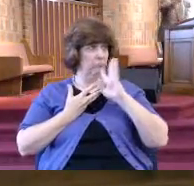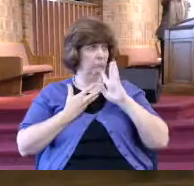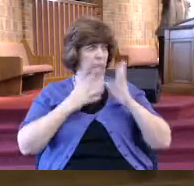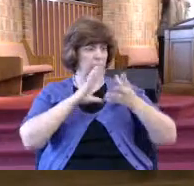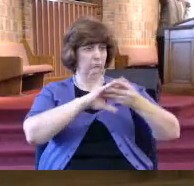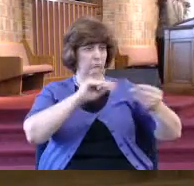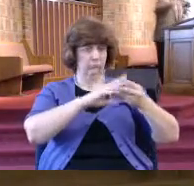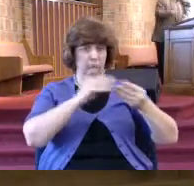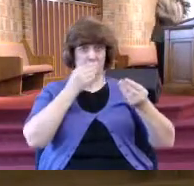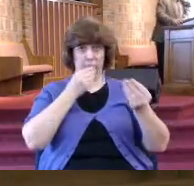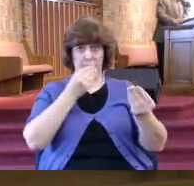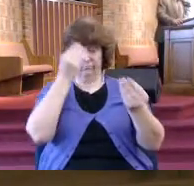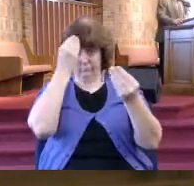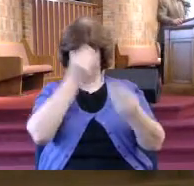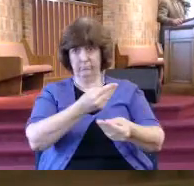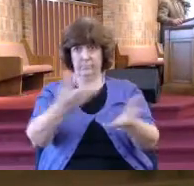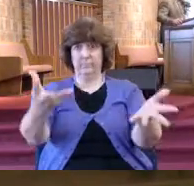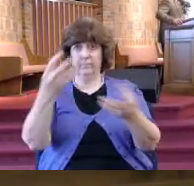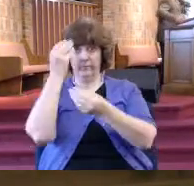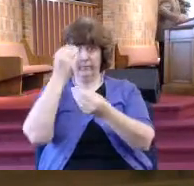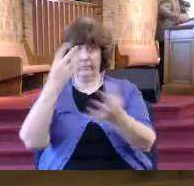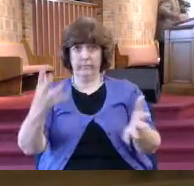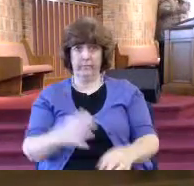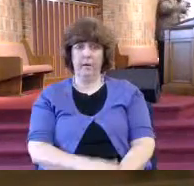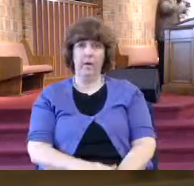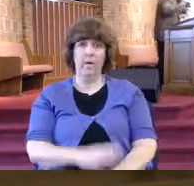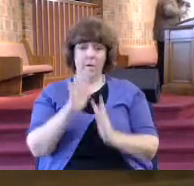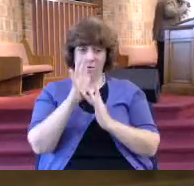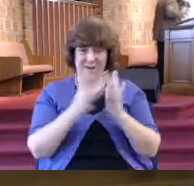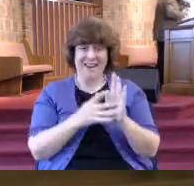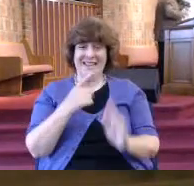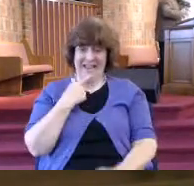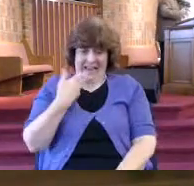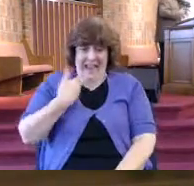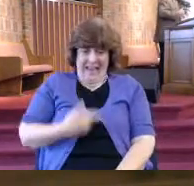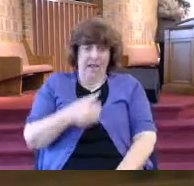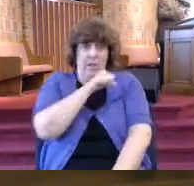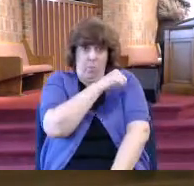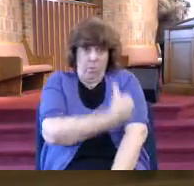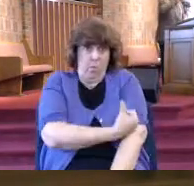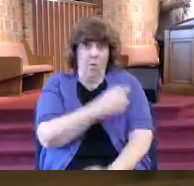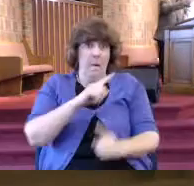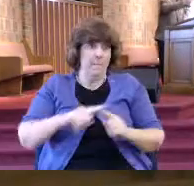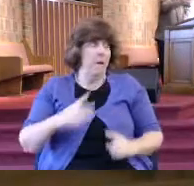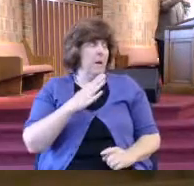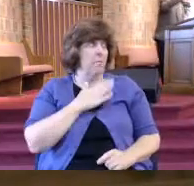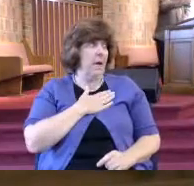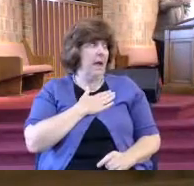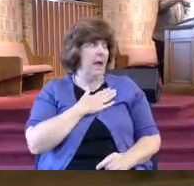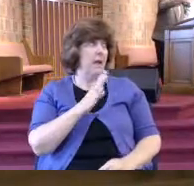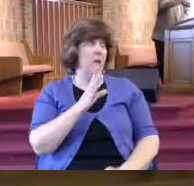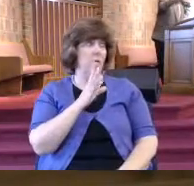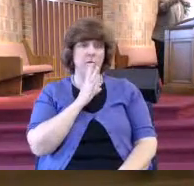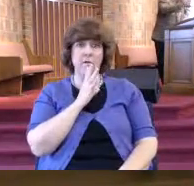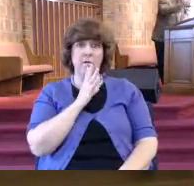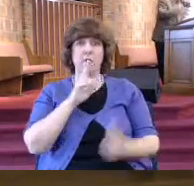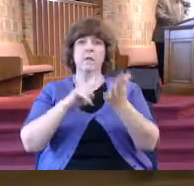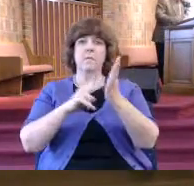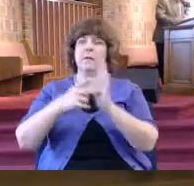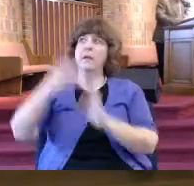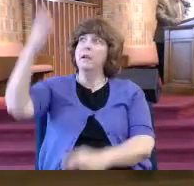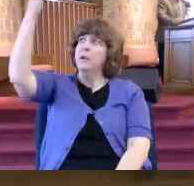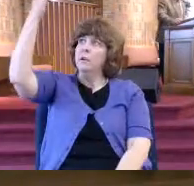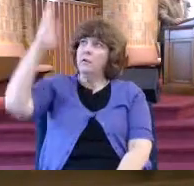Jesus himself, in declaring his own authority, says, "When I talk, it's because God has told me what to